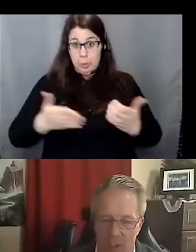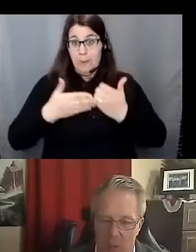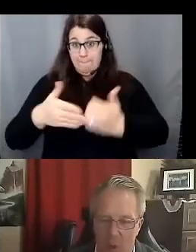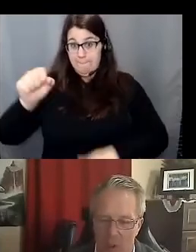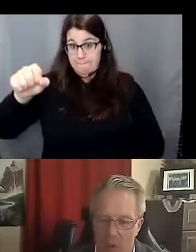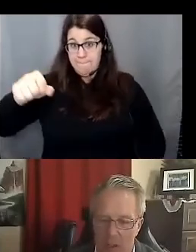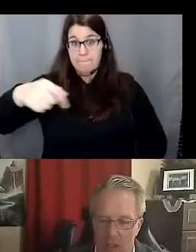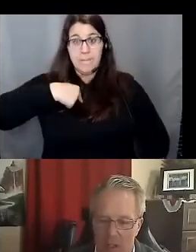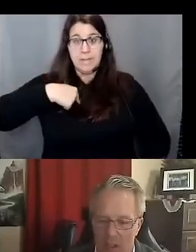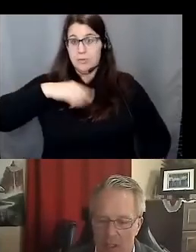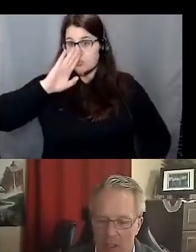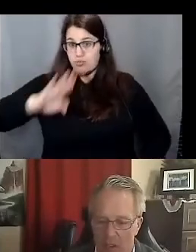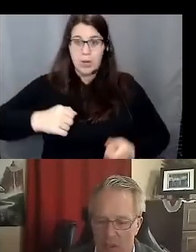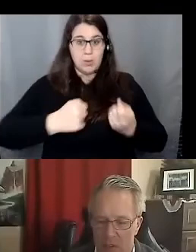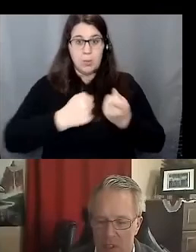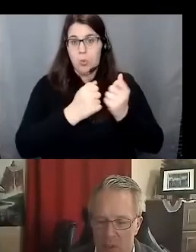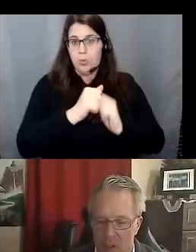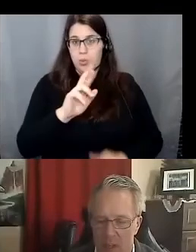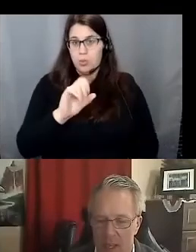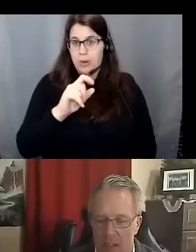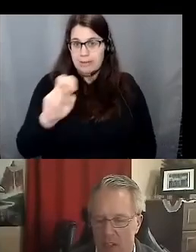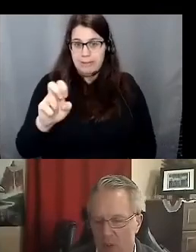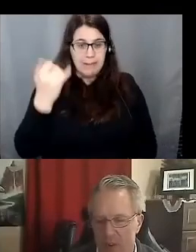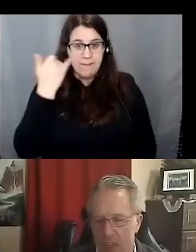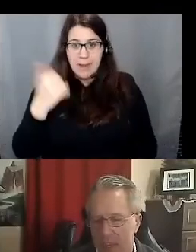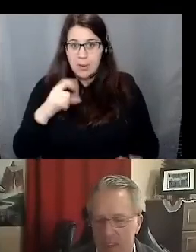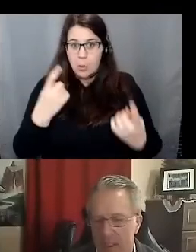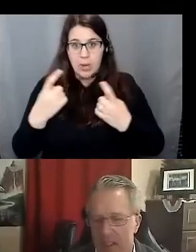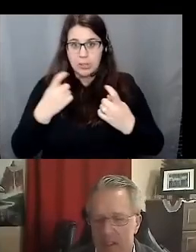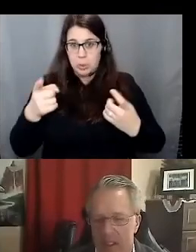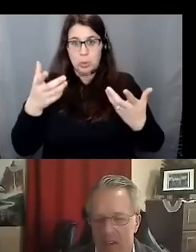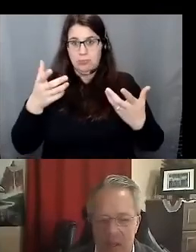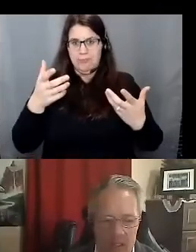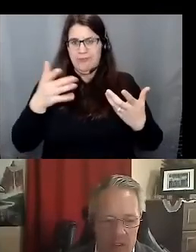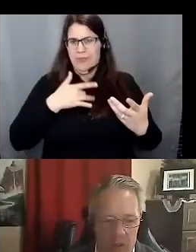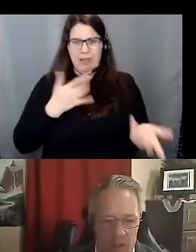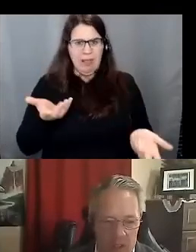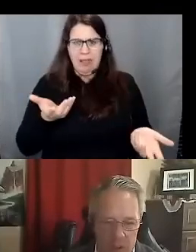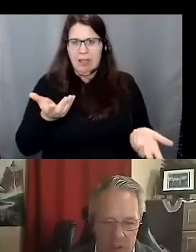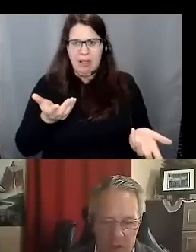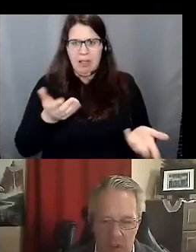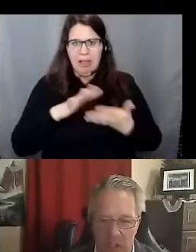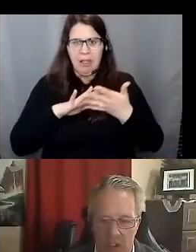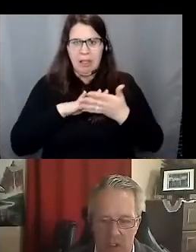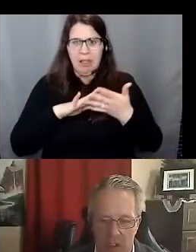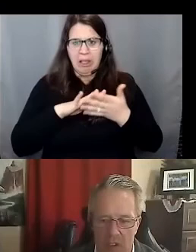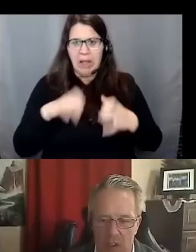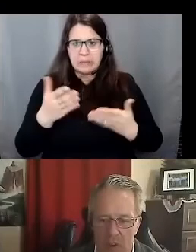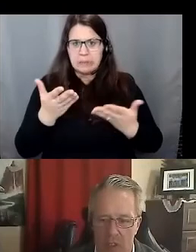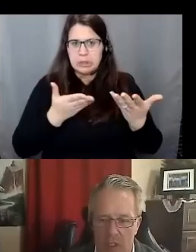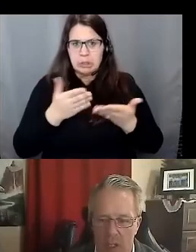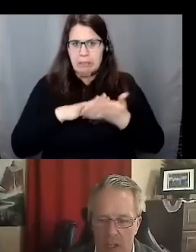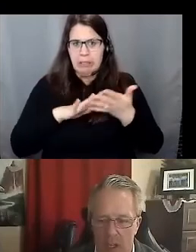a direct support to Roxanne. And so if there's any questions like that you don't feel like you're getting direct answers from customer service or other things, just let